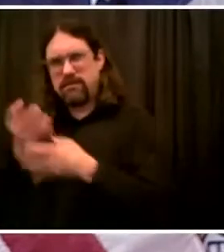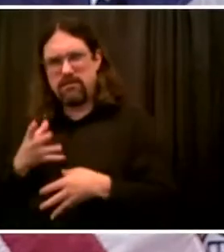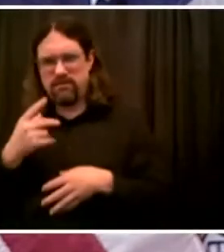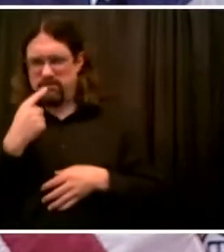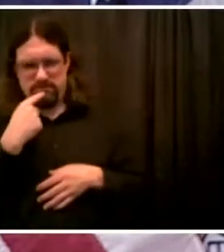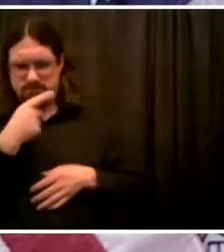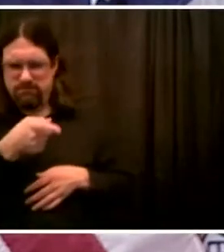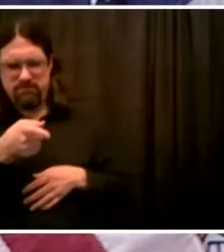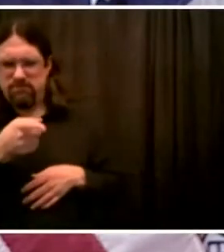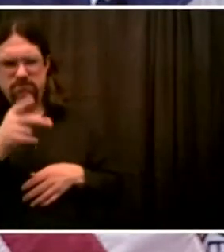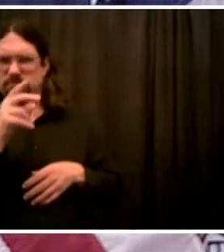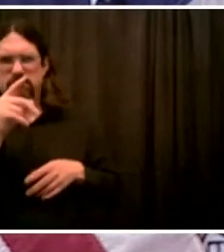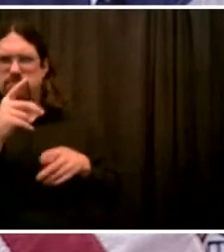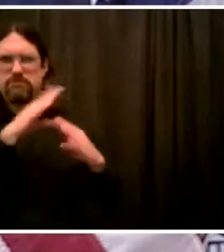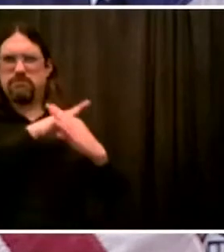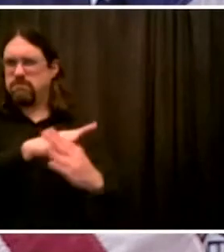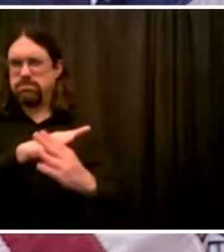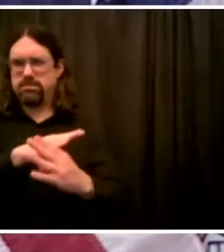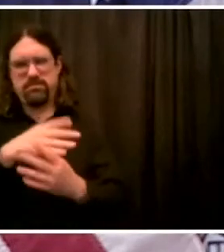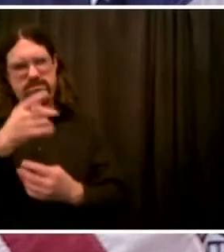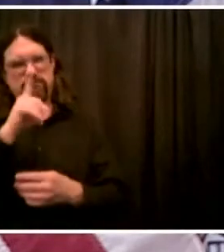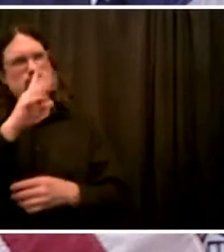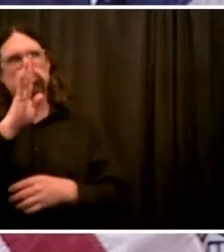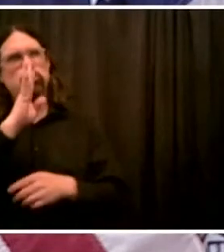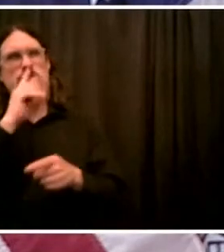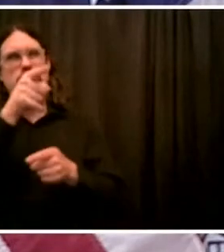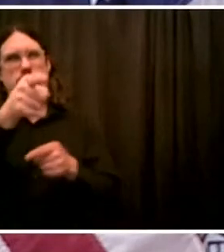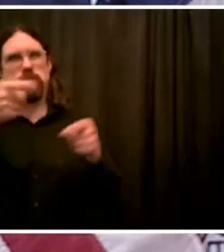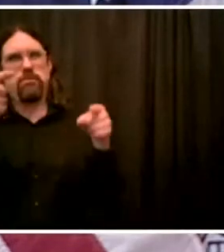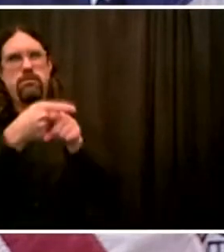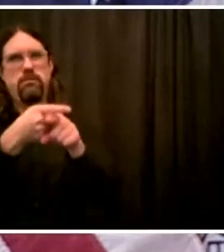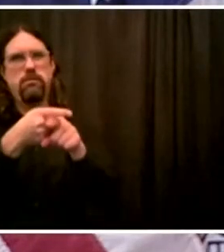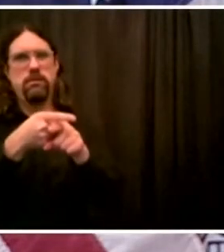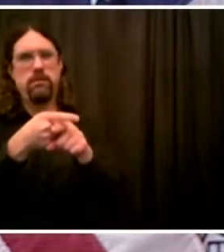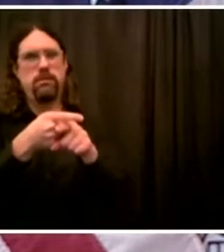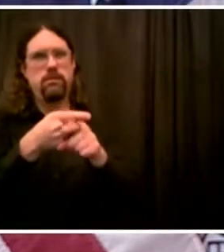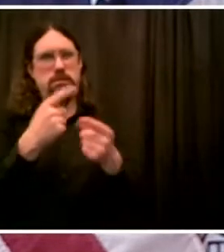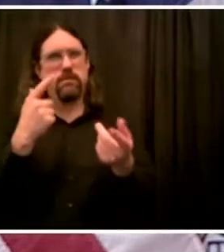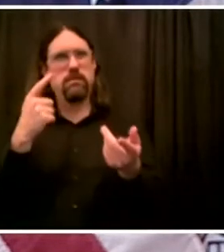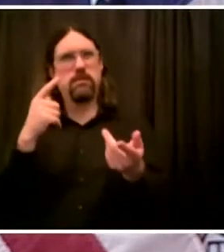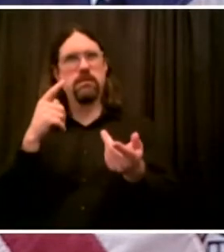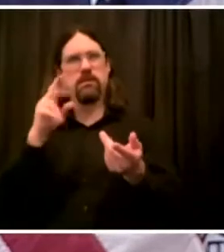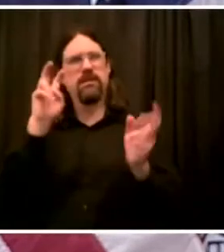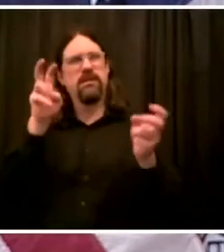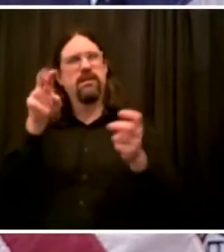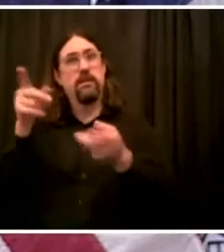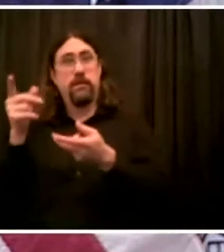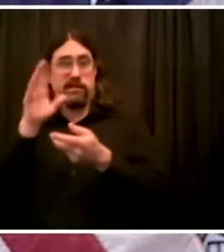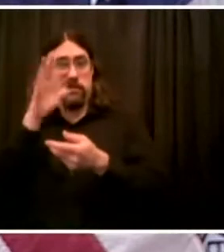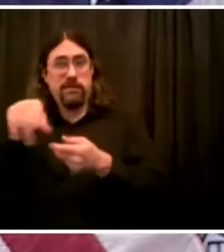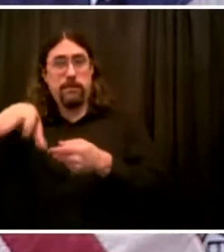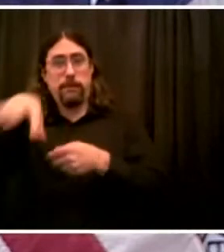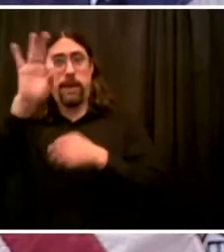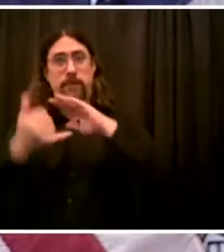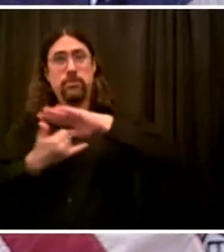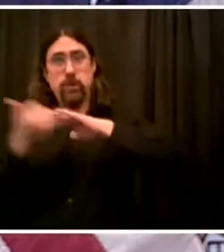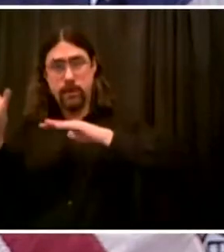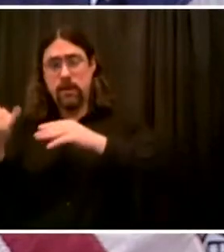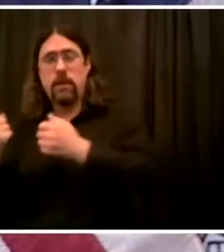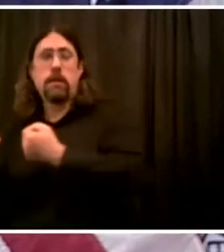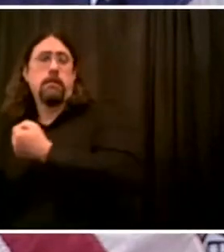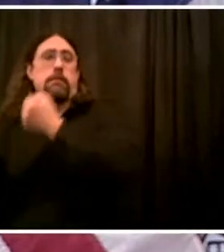at a shelter and still walking away because there is no bed or because they don't feel safe there, it's not